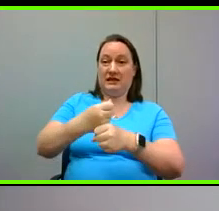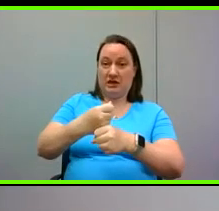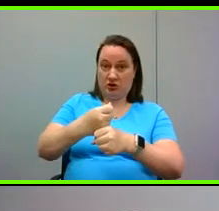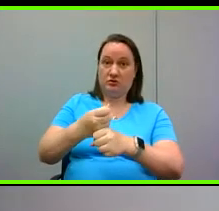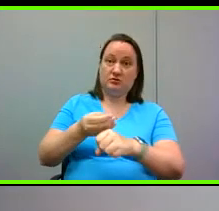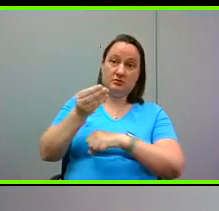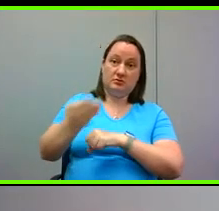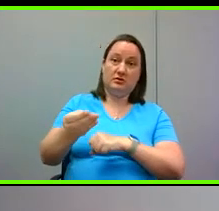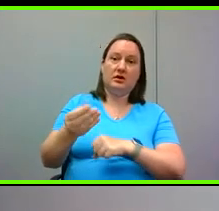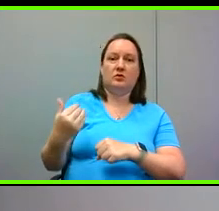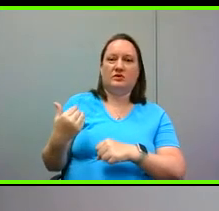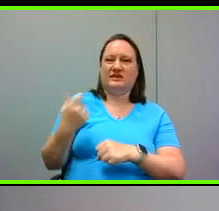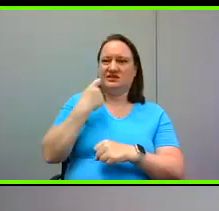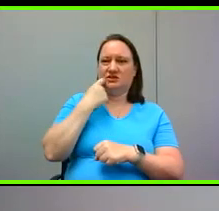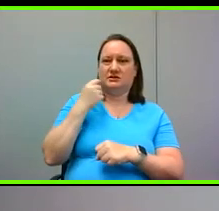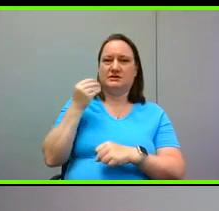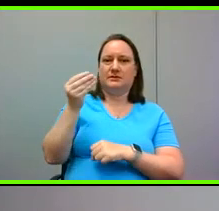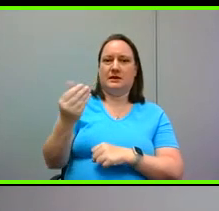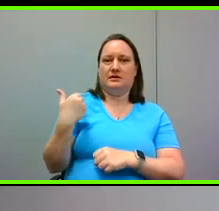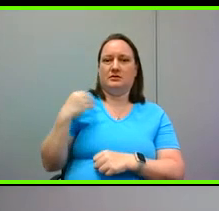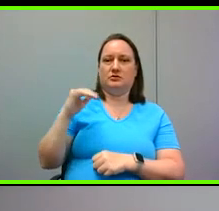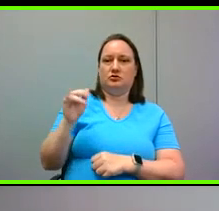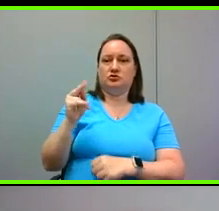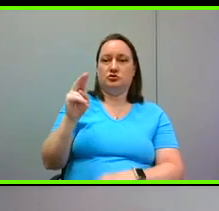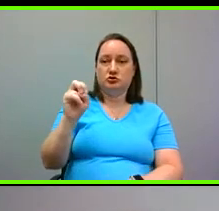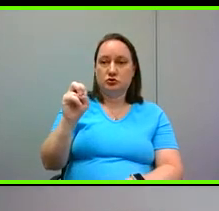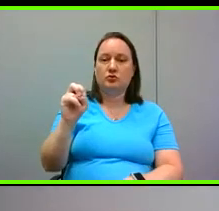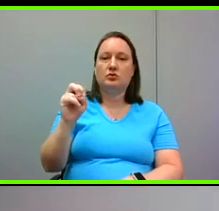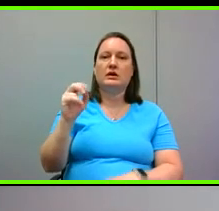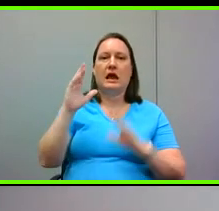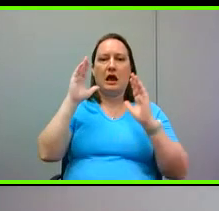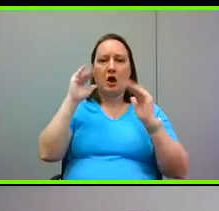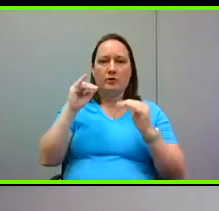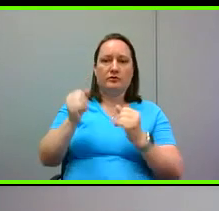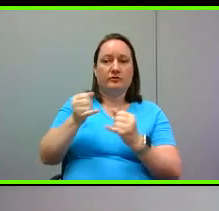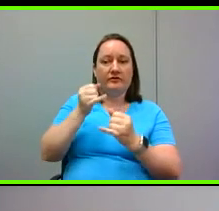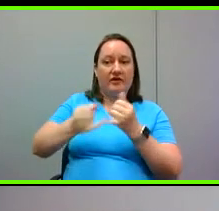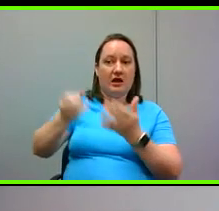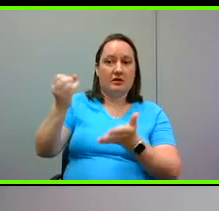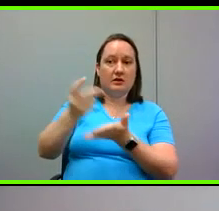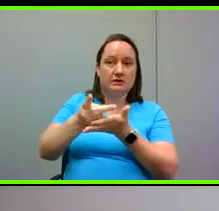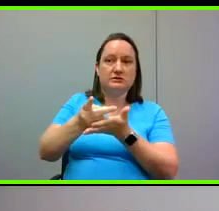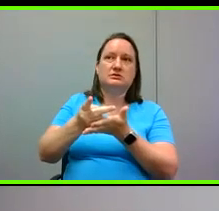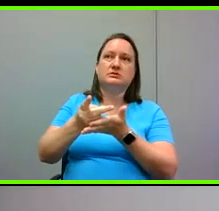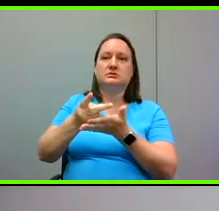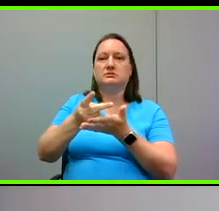June, and hope to get it finalized in the